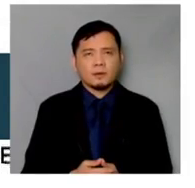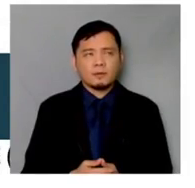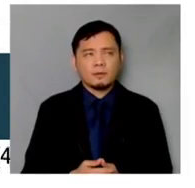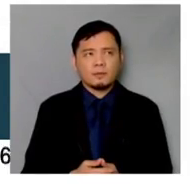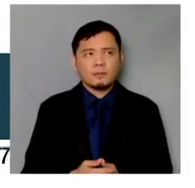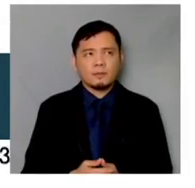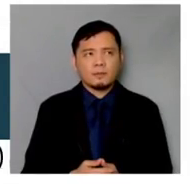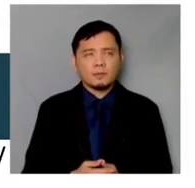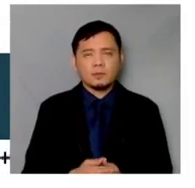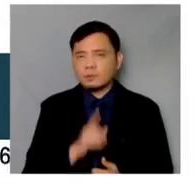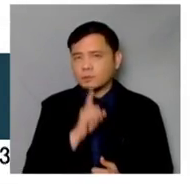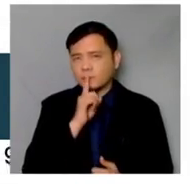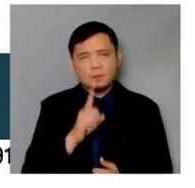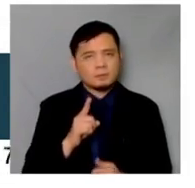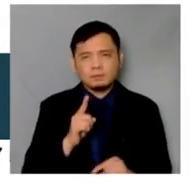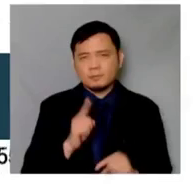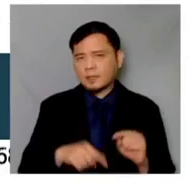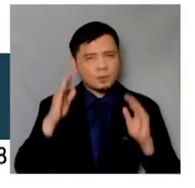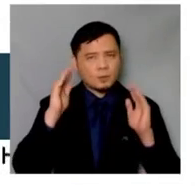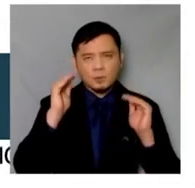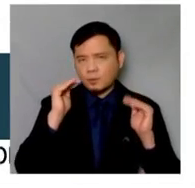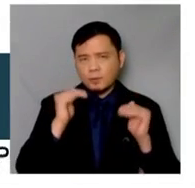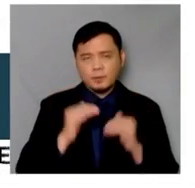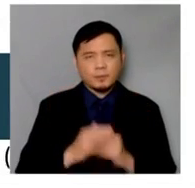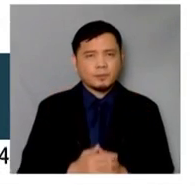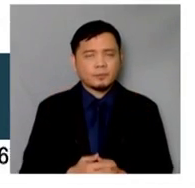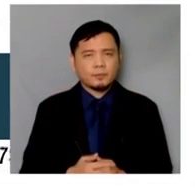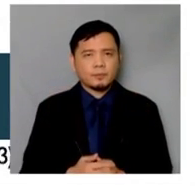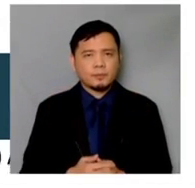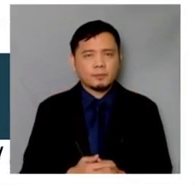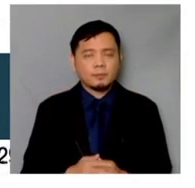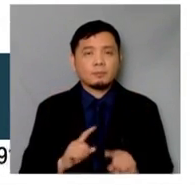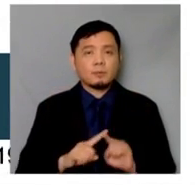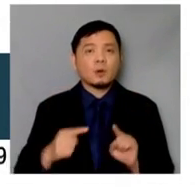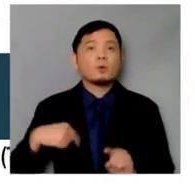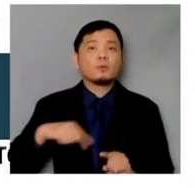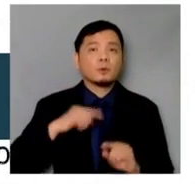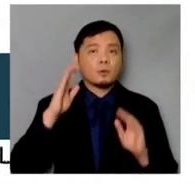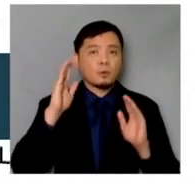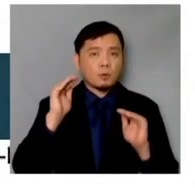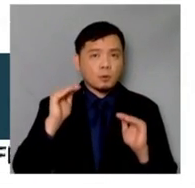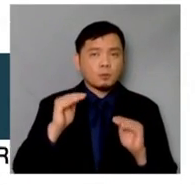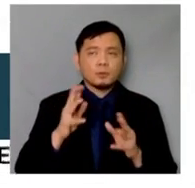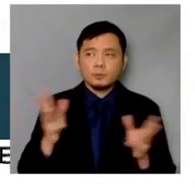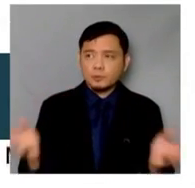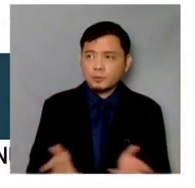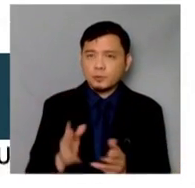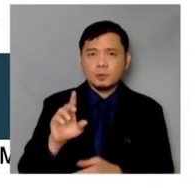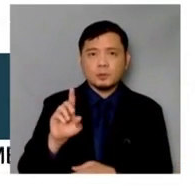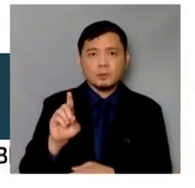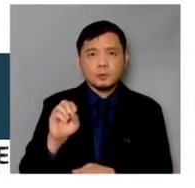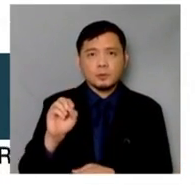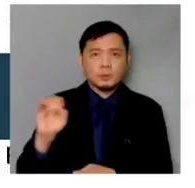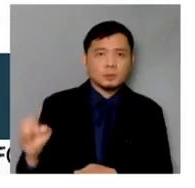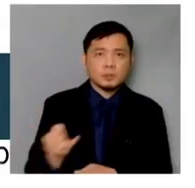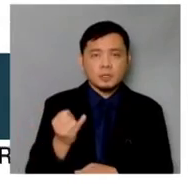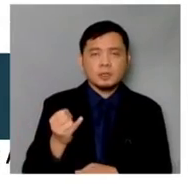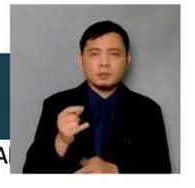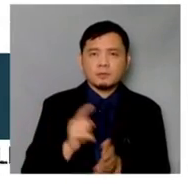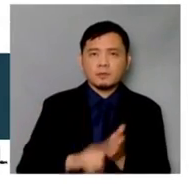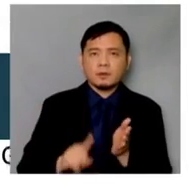not hopeful for. But we hope and we urge the DOJ to investigate its own rats. I